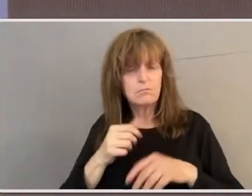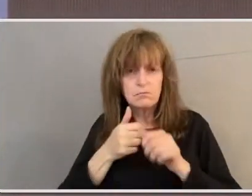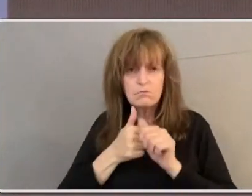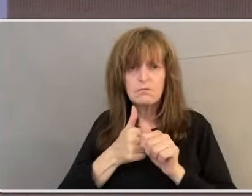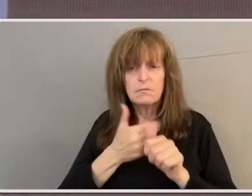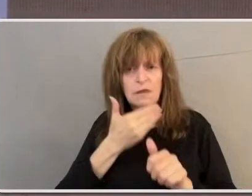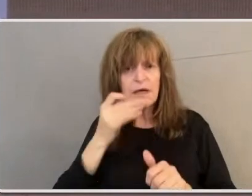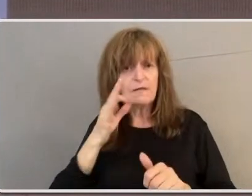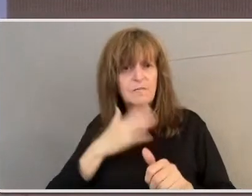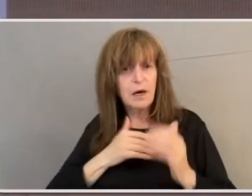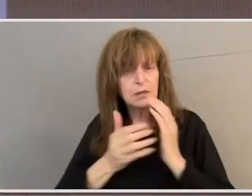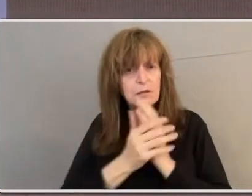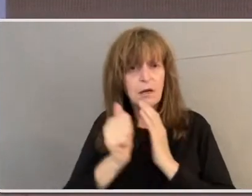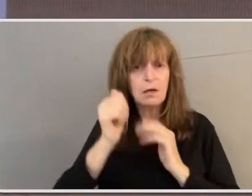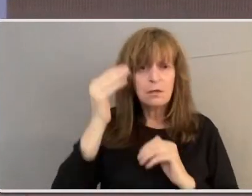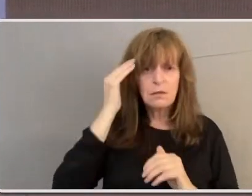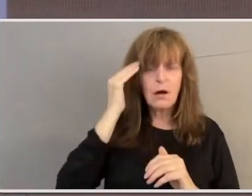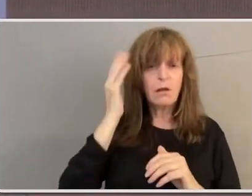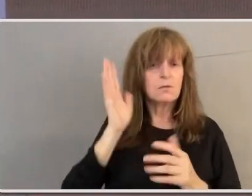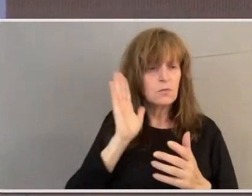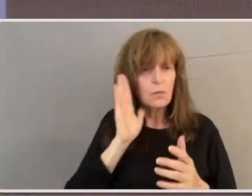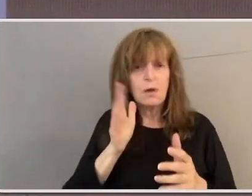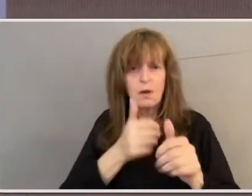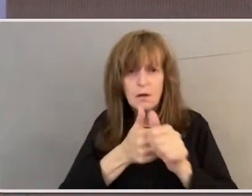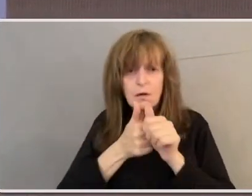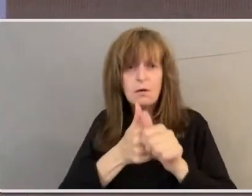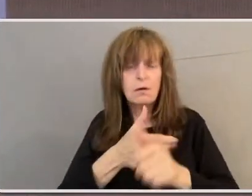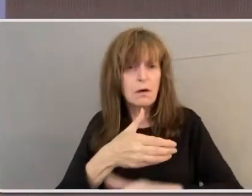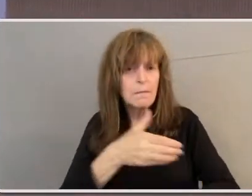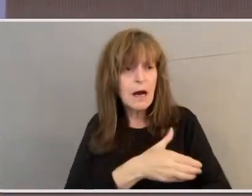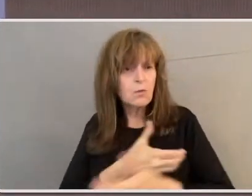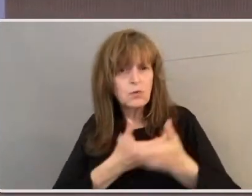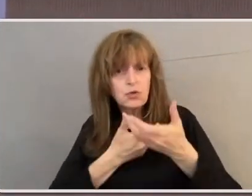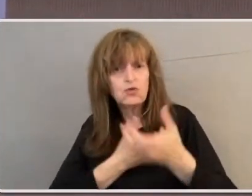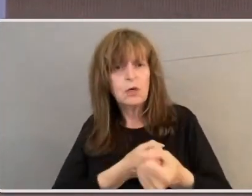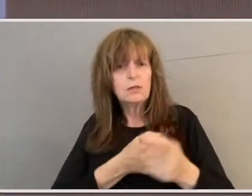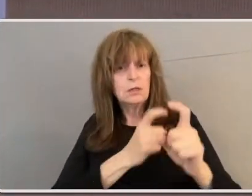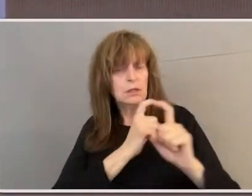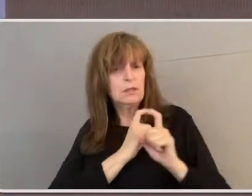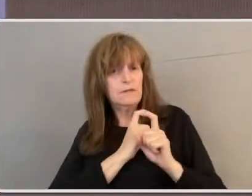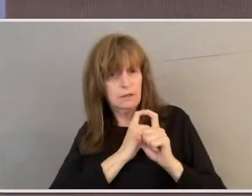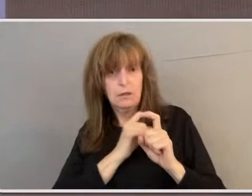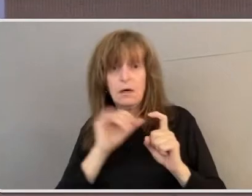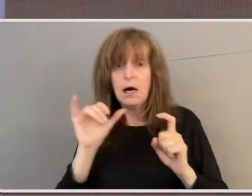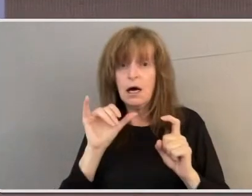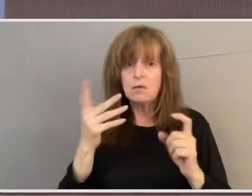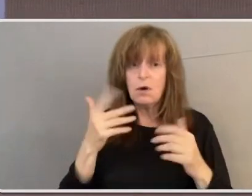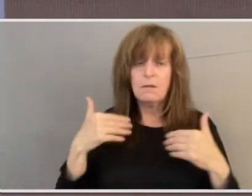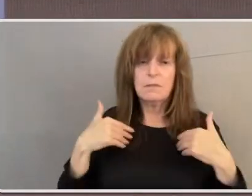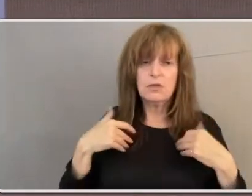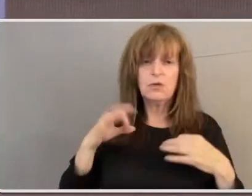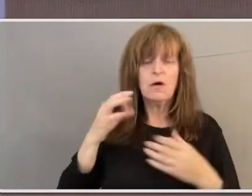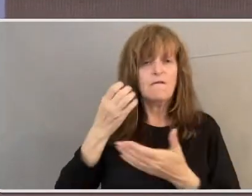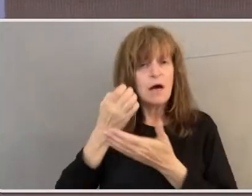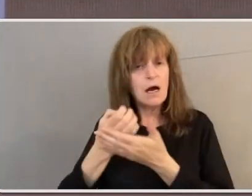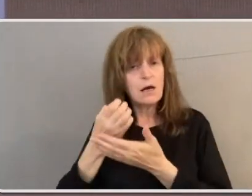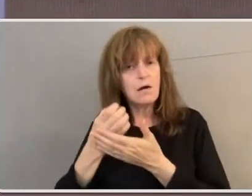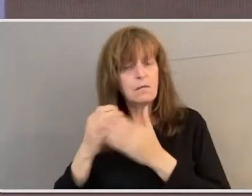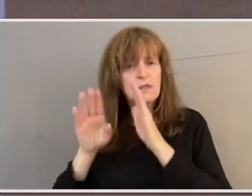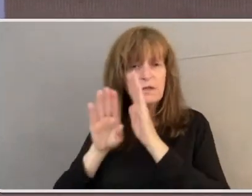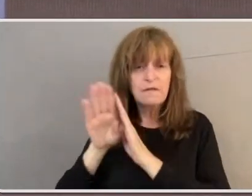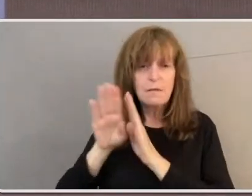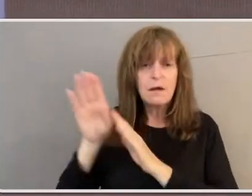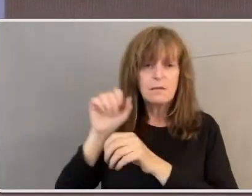powers and trust reposed in me as Minister of Economic Development, Job Creation and Trade of the Province of